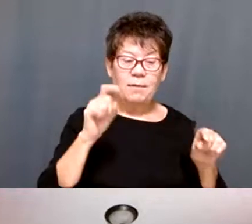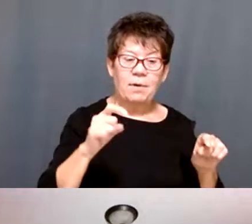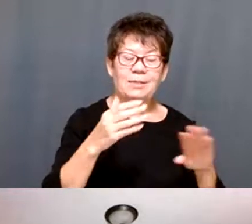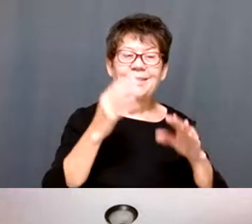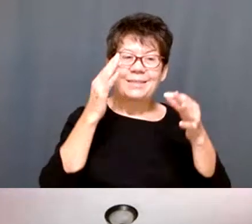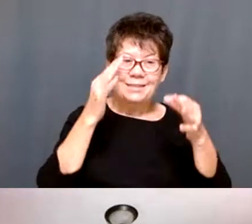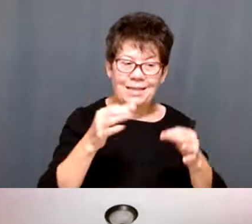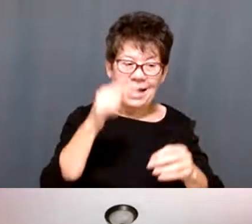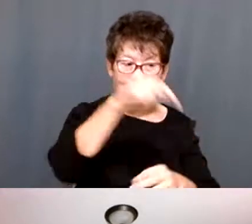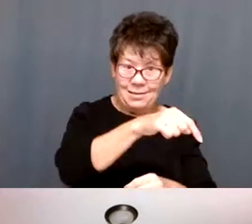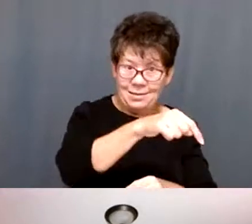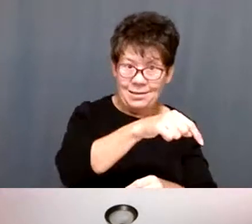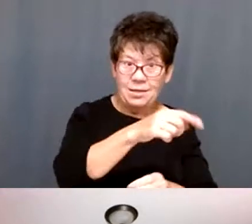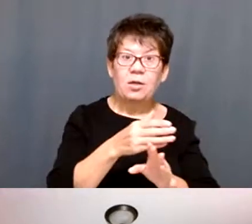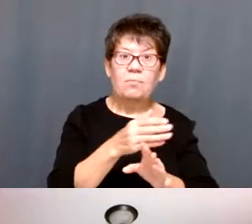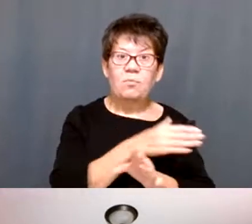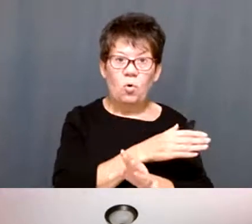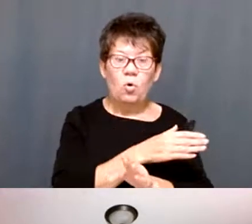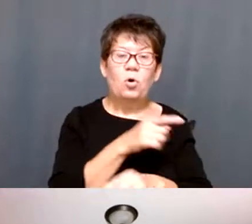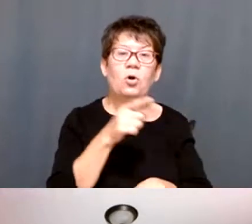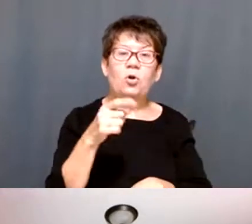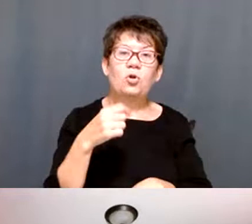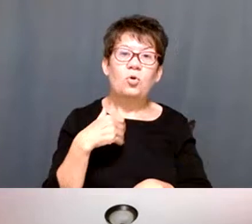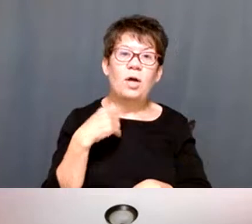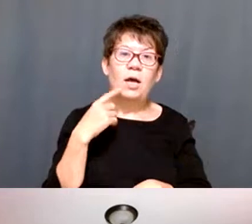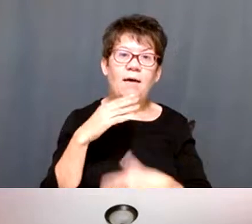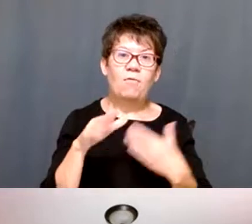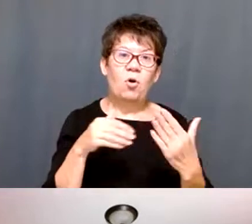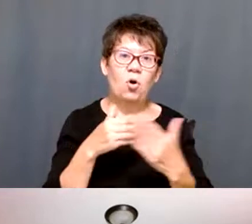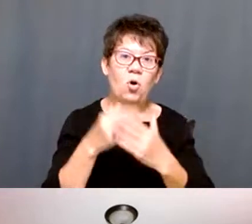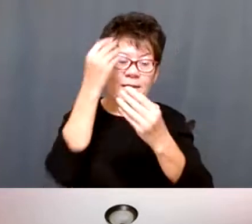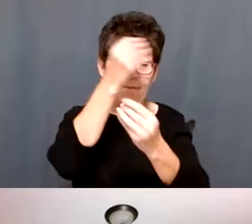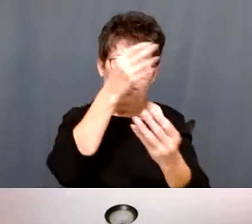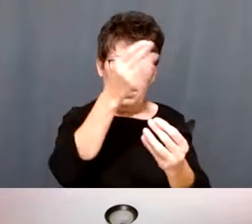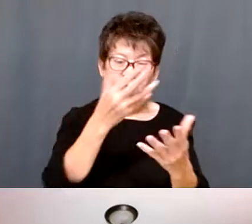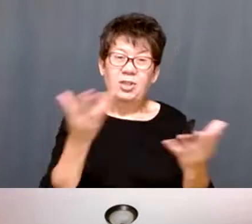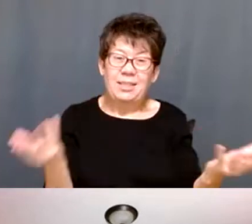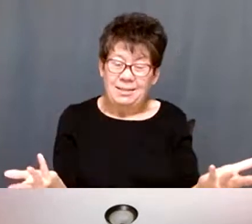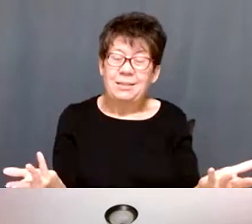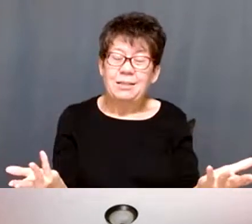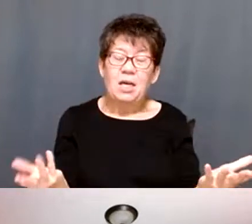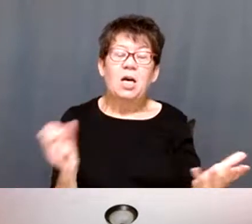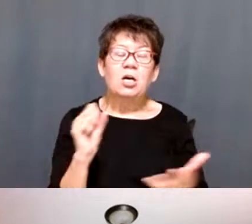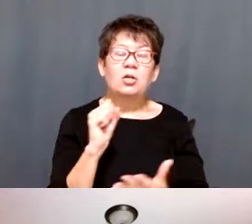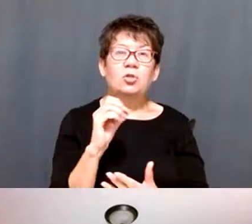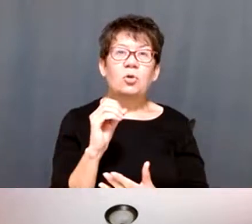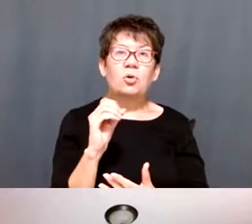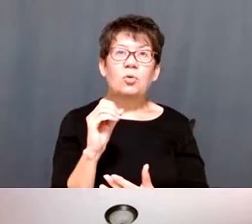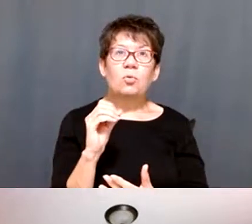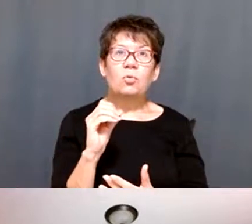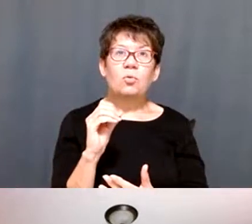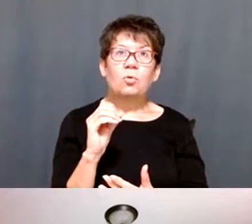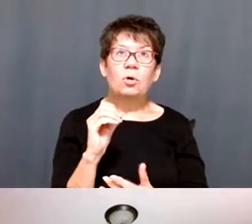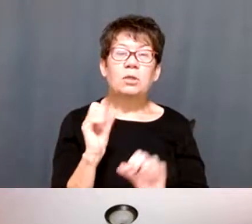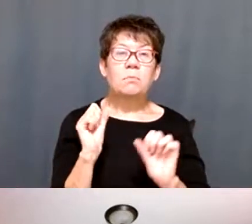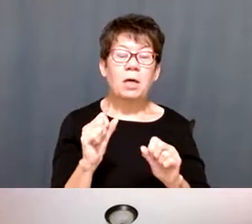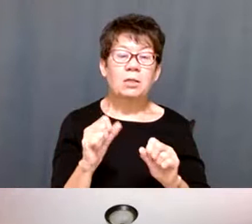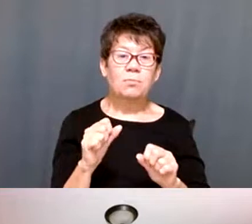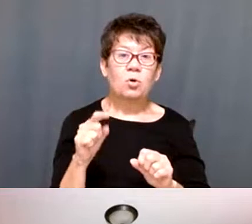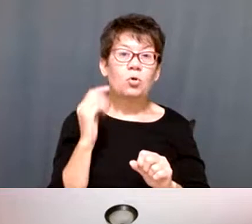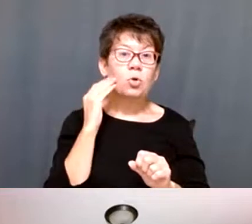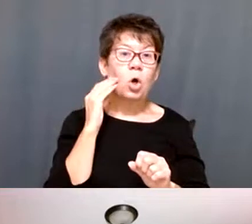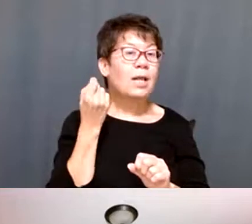you have all of that information. So the likelihood is that you'll know a